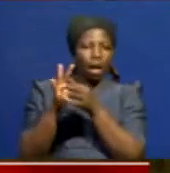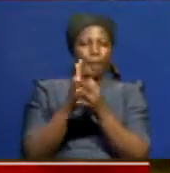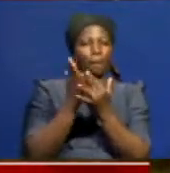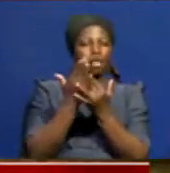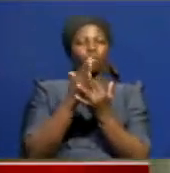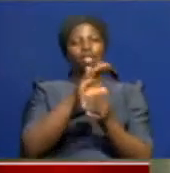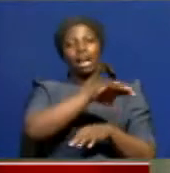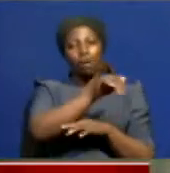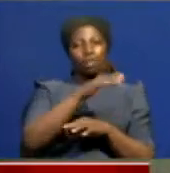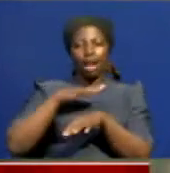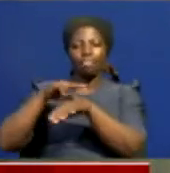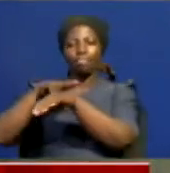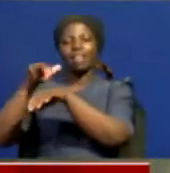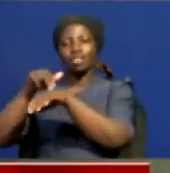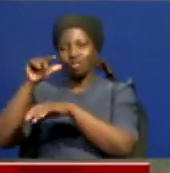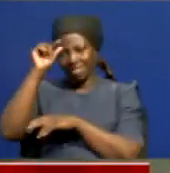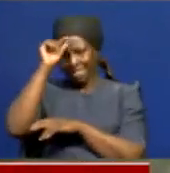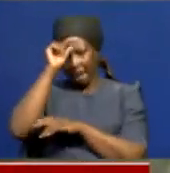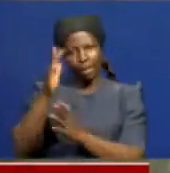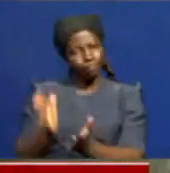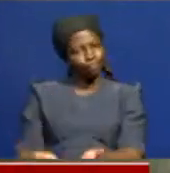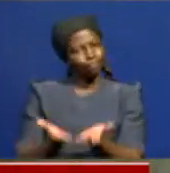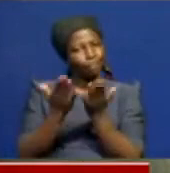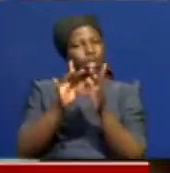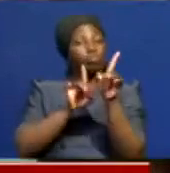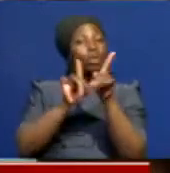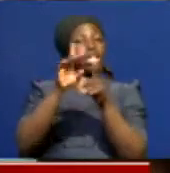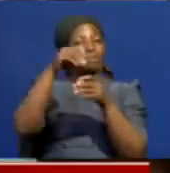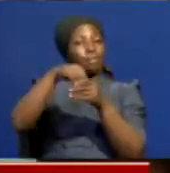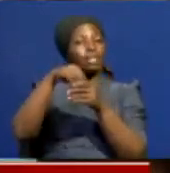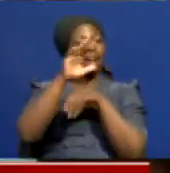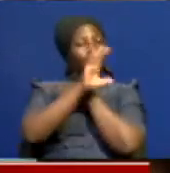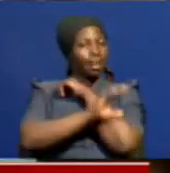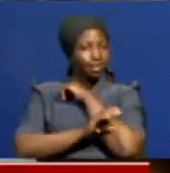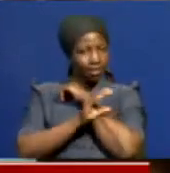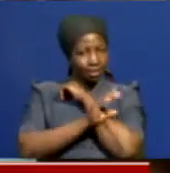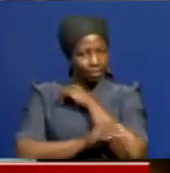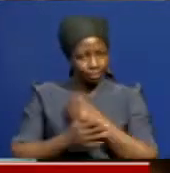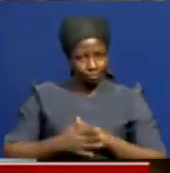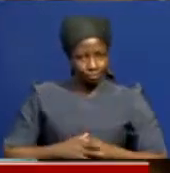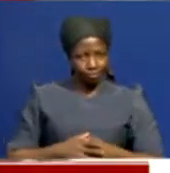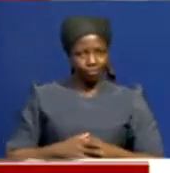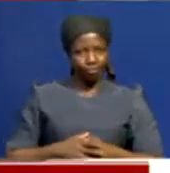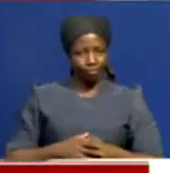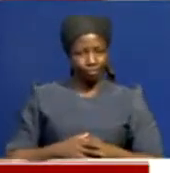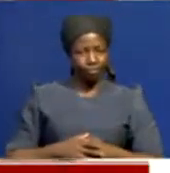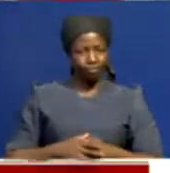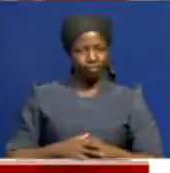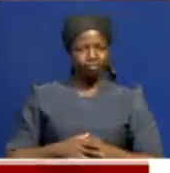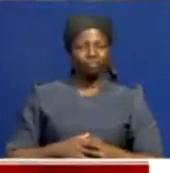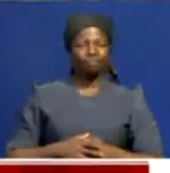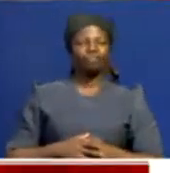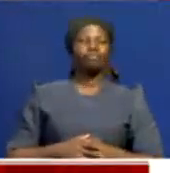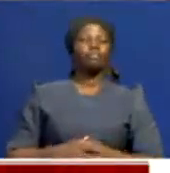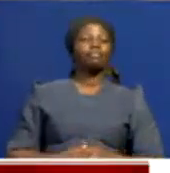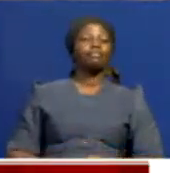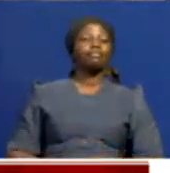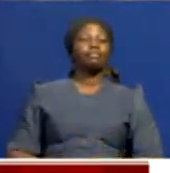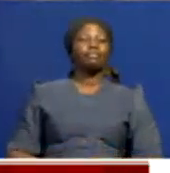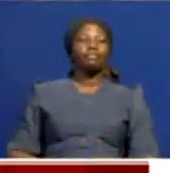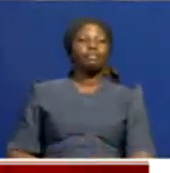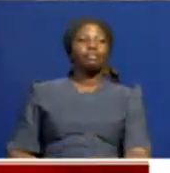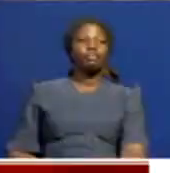counties and the national government to boost tourism in the country. Frederick Mukifo Prime Edition.